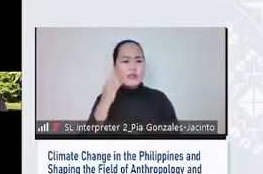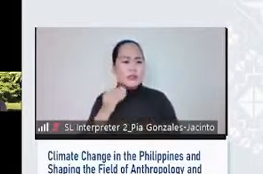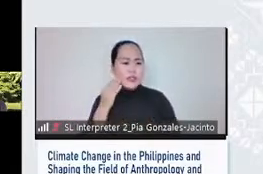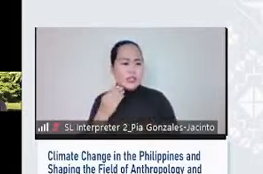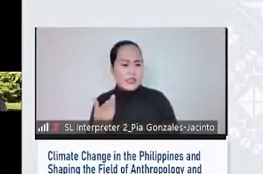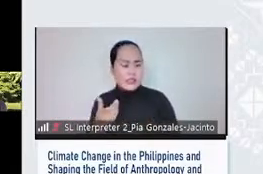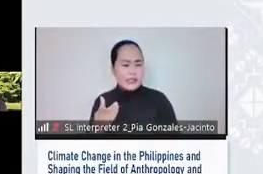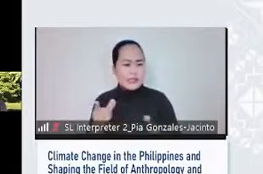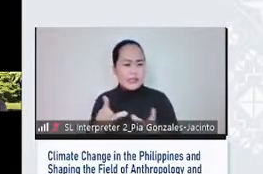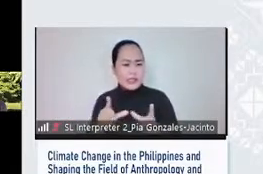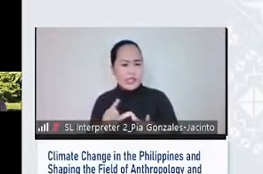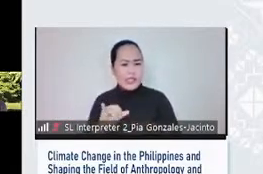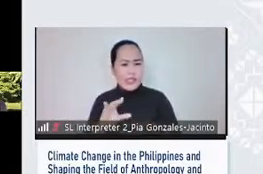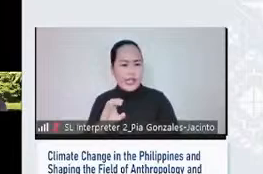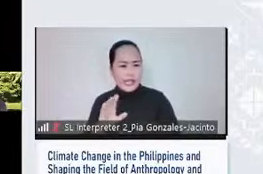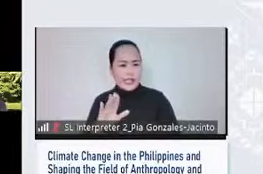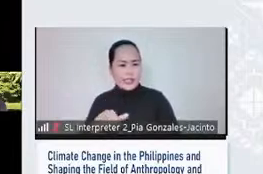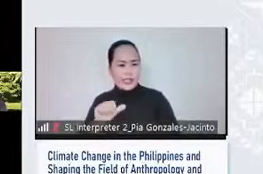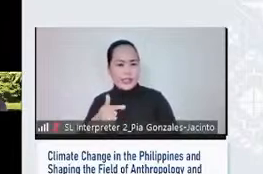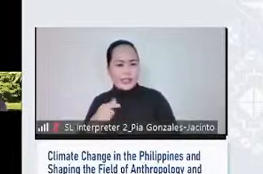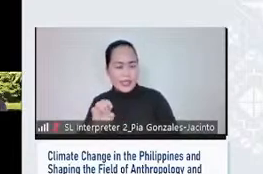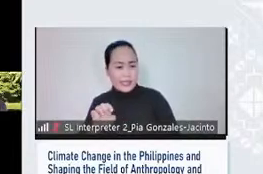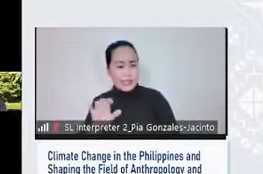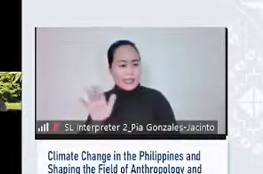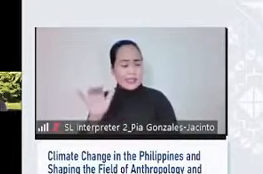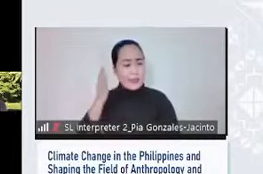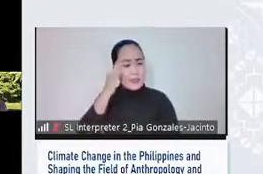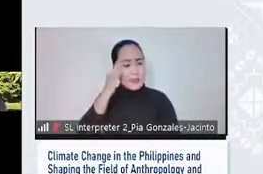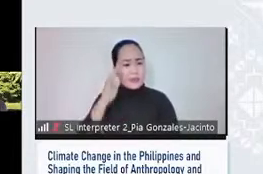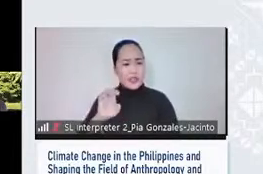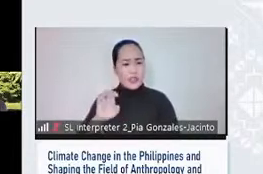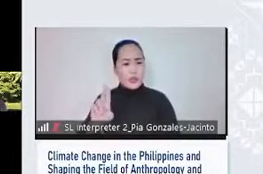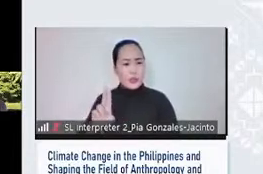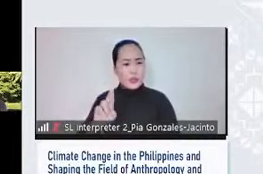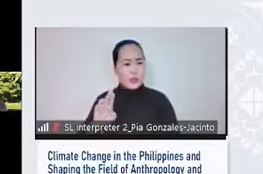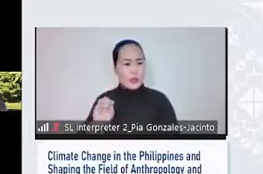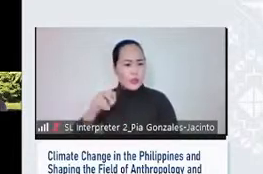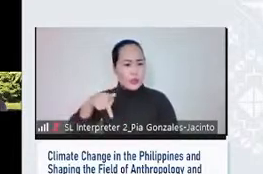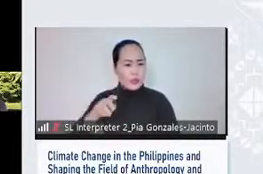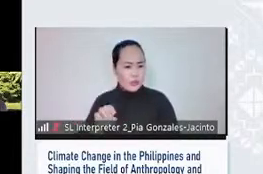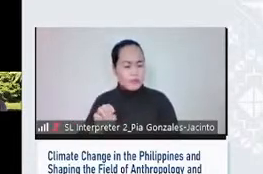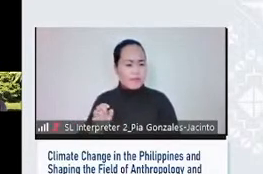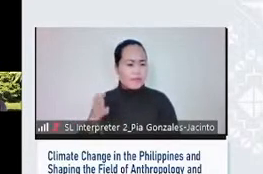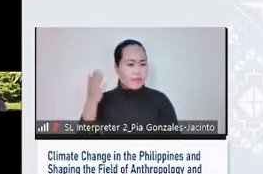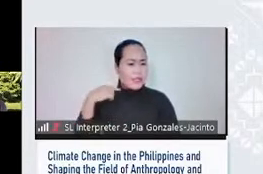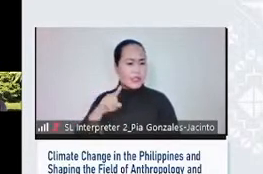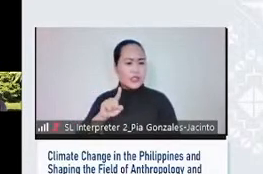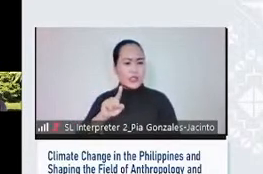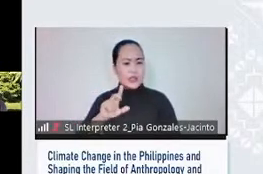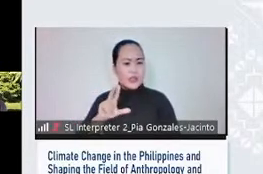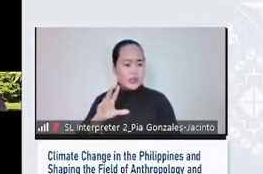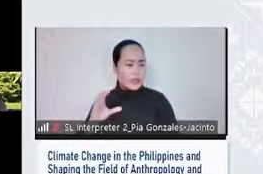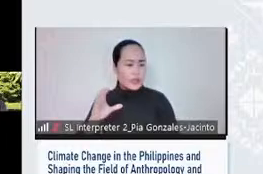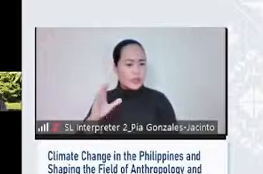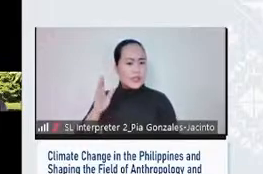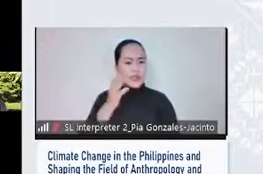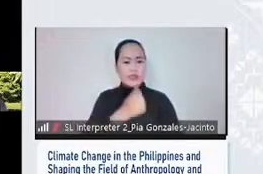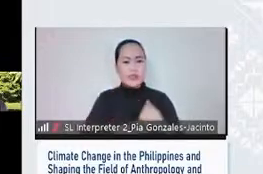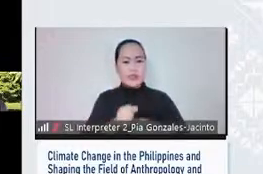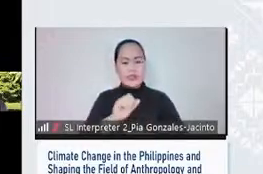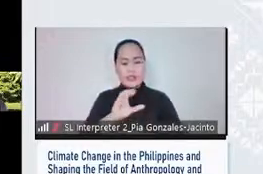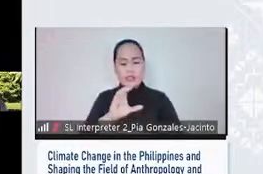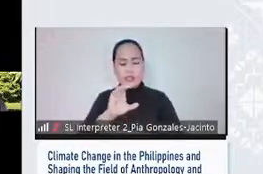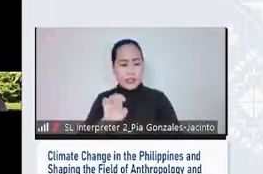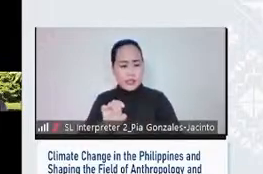it's known in Europe, was powerful in the Philippines from 1300 in the Christian era, but due to the volcanic eruption of the